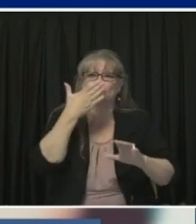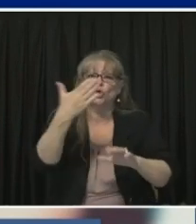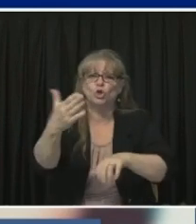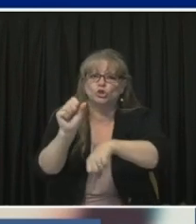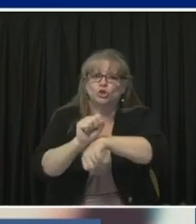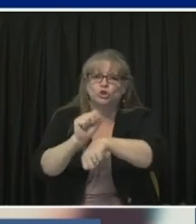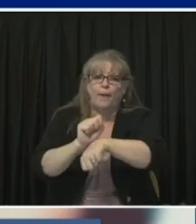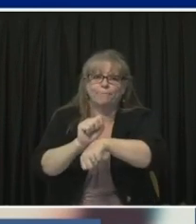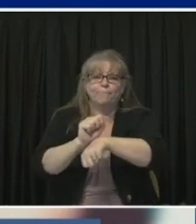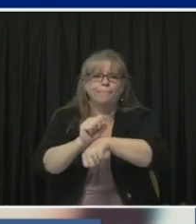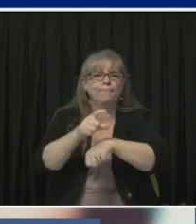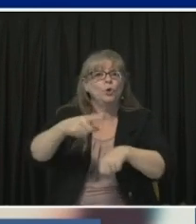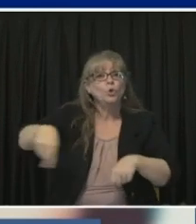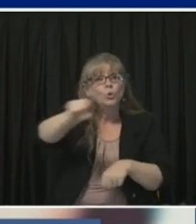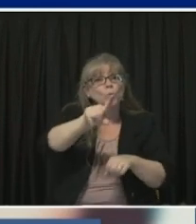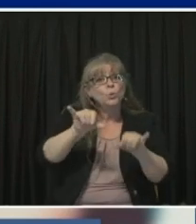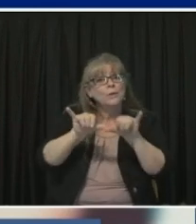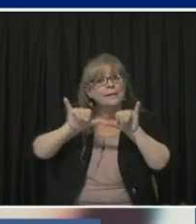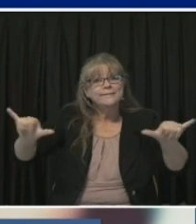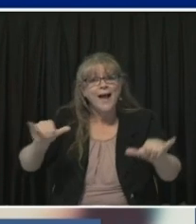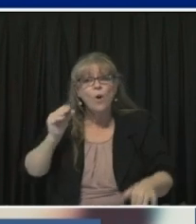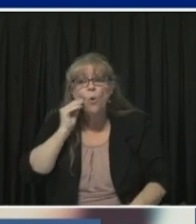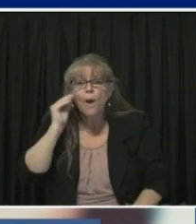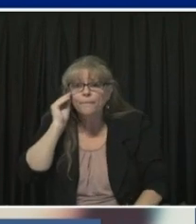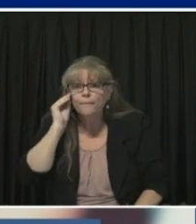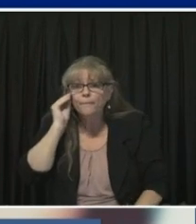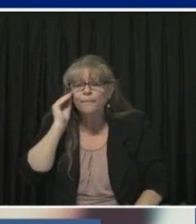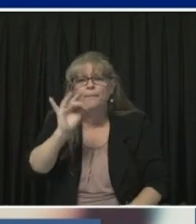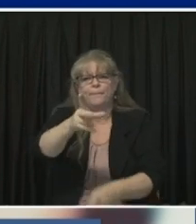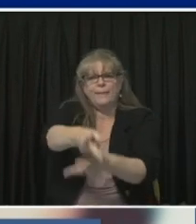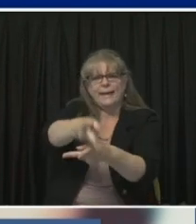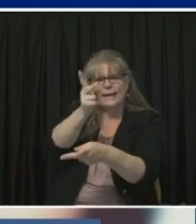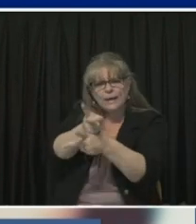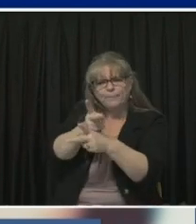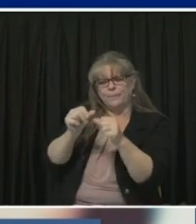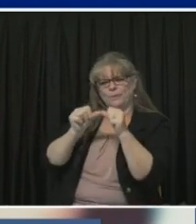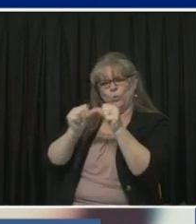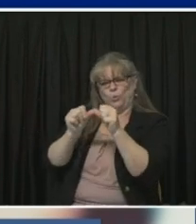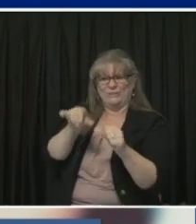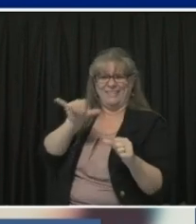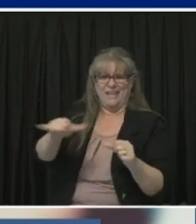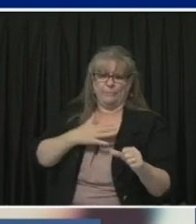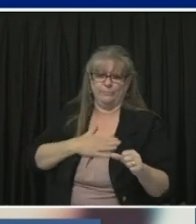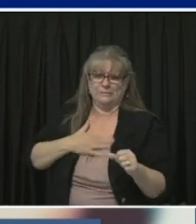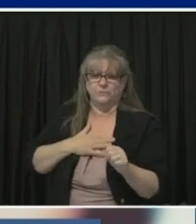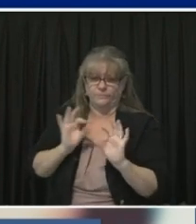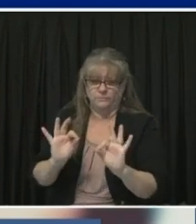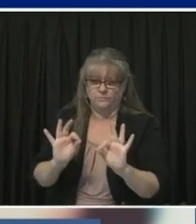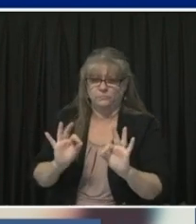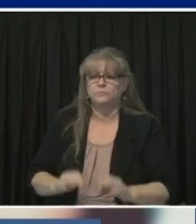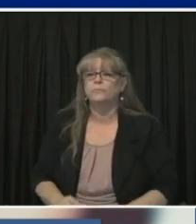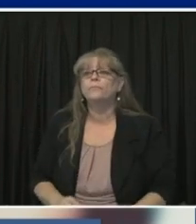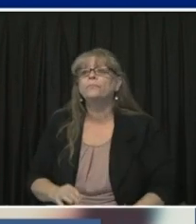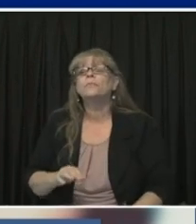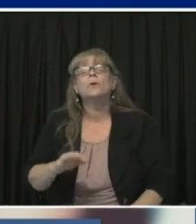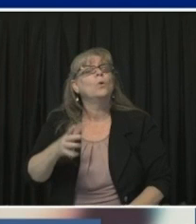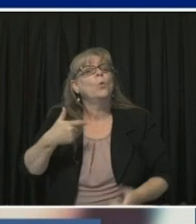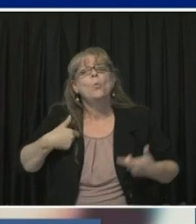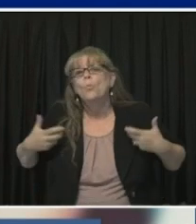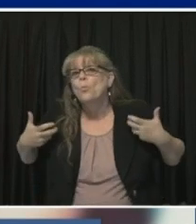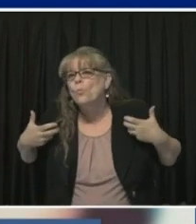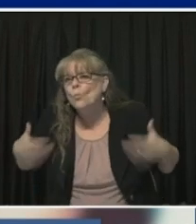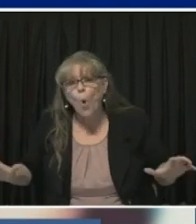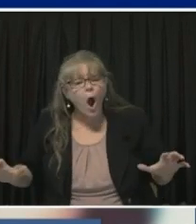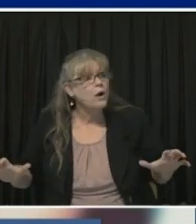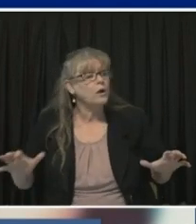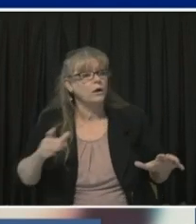to continue this progress. We want to prevent our healthcare system from being overloaded. We want to make sure every Coloradan gets the high-quality